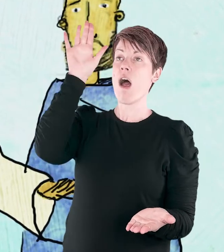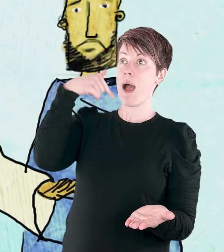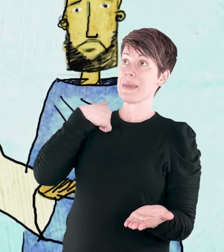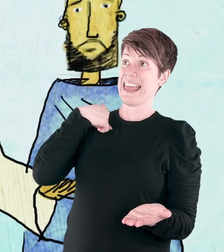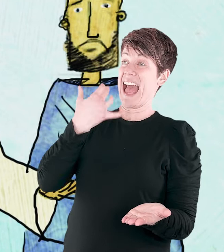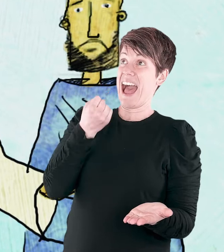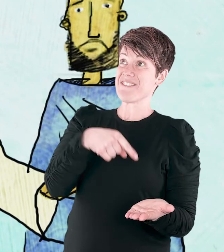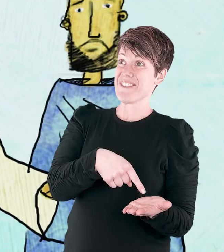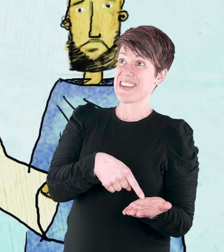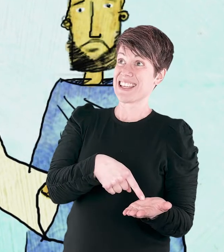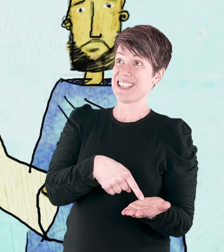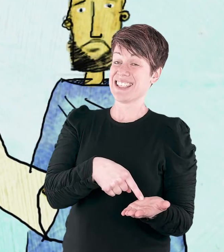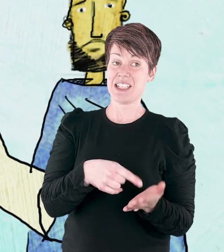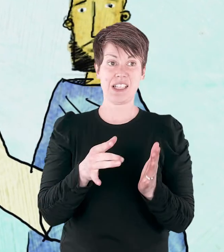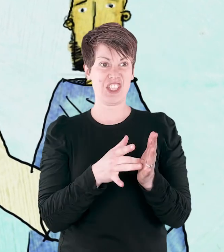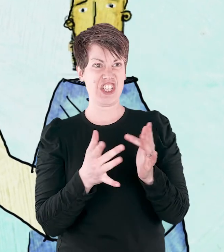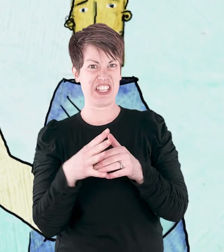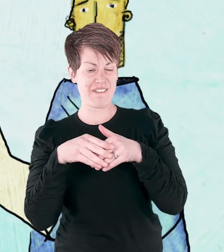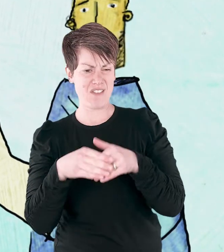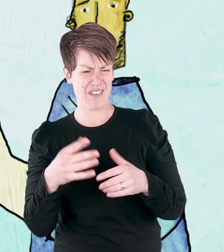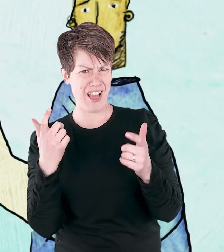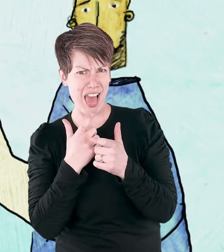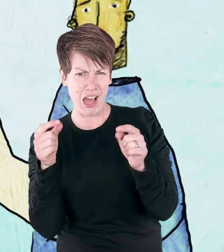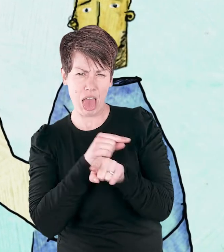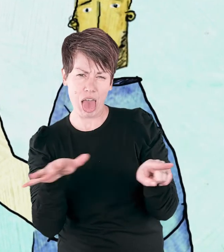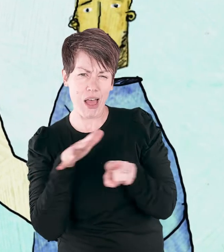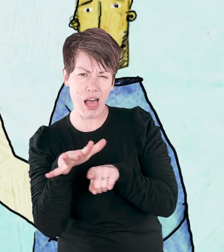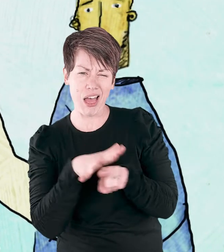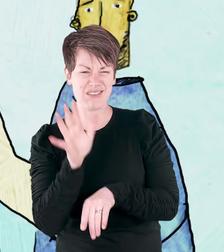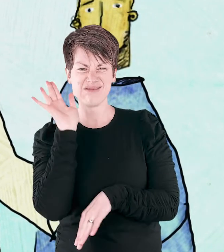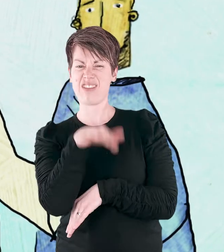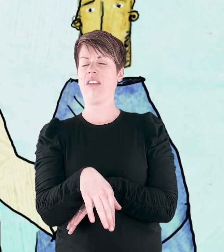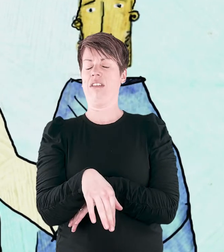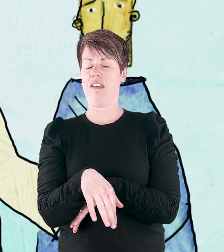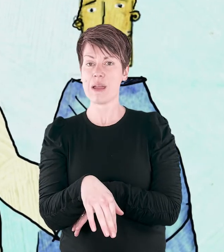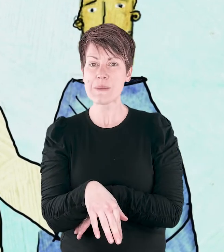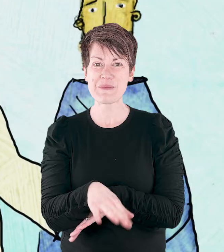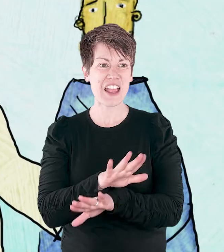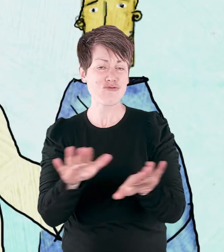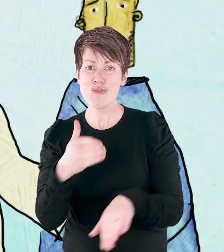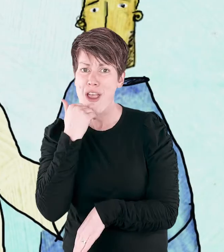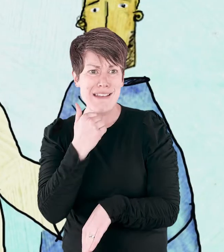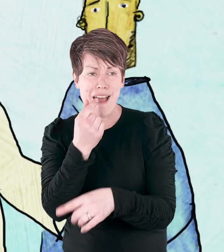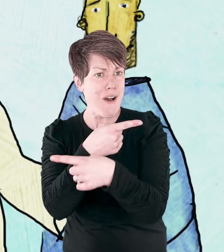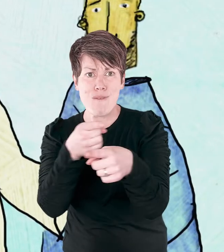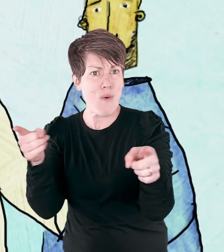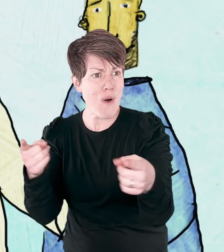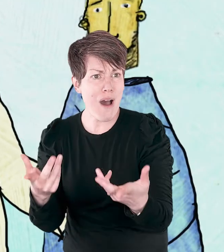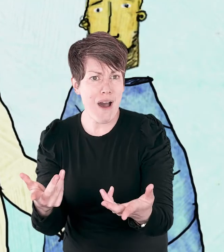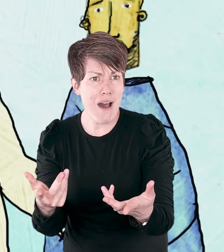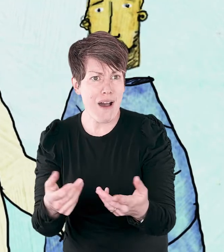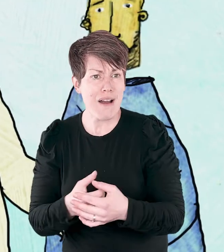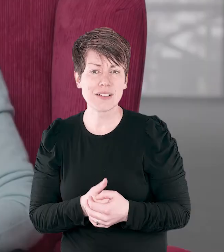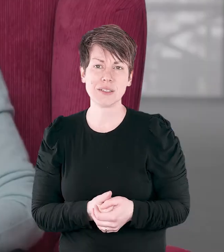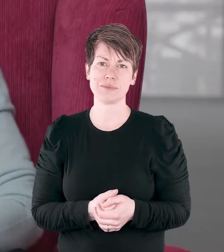said. Jesus' friends laughed when they saw his little lunch. That's not nearly enough, they